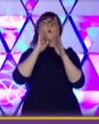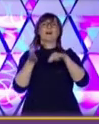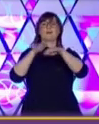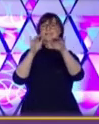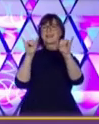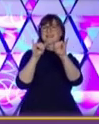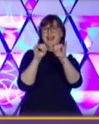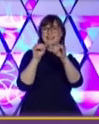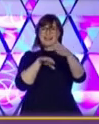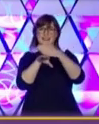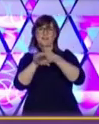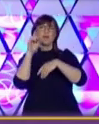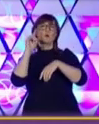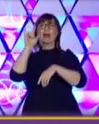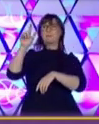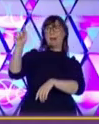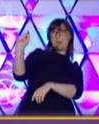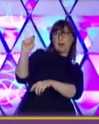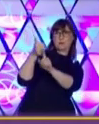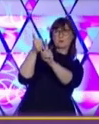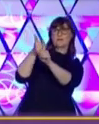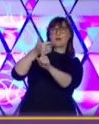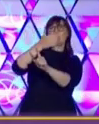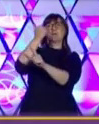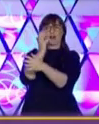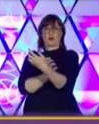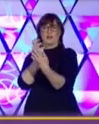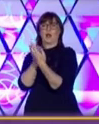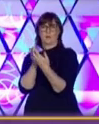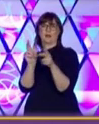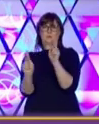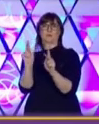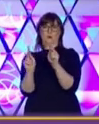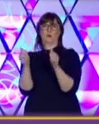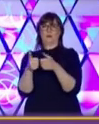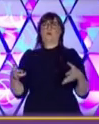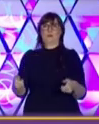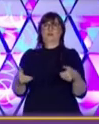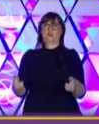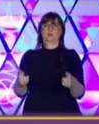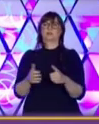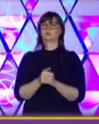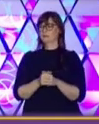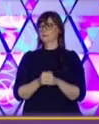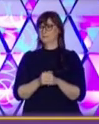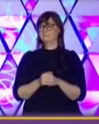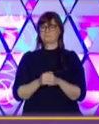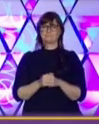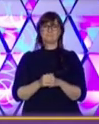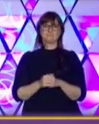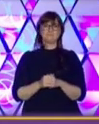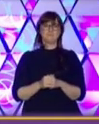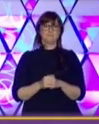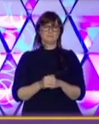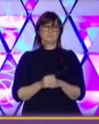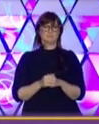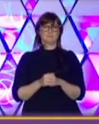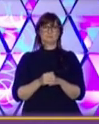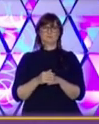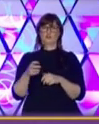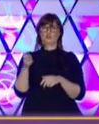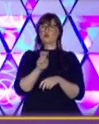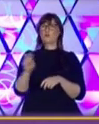and accessibility of airplane bathrooms to better accommodate wheelchairs. Because travel can be stressful enough without having to worry about